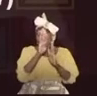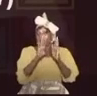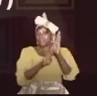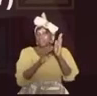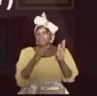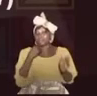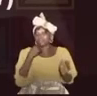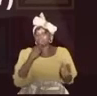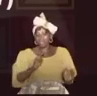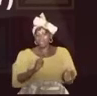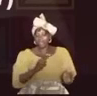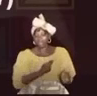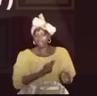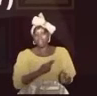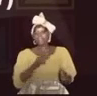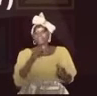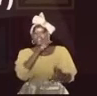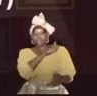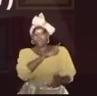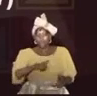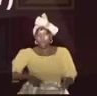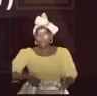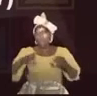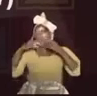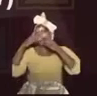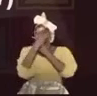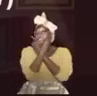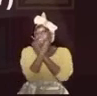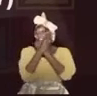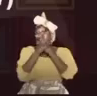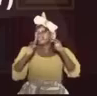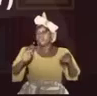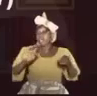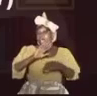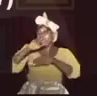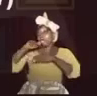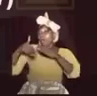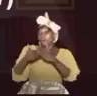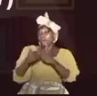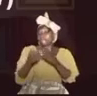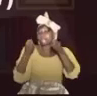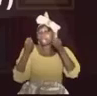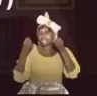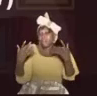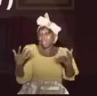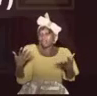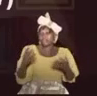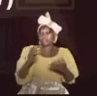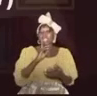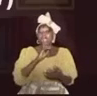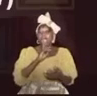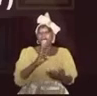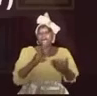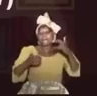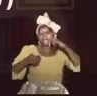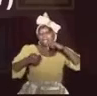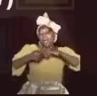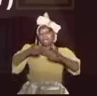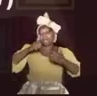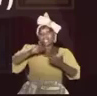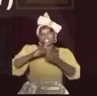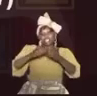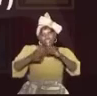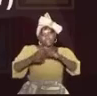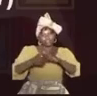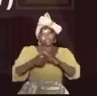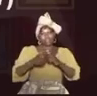Lord delivered them from how many? All. Many are the afflictions of the righteous, but